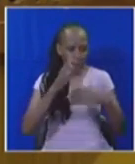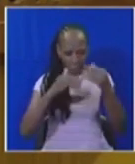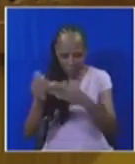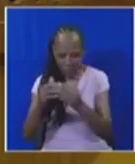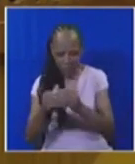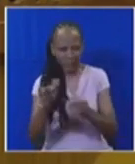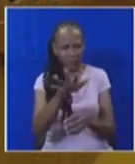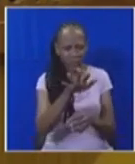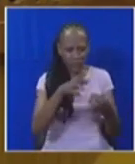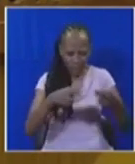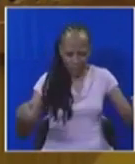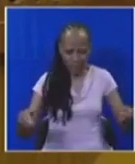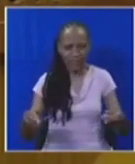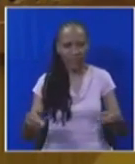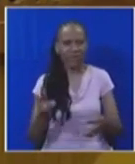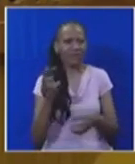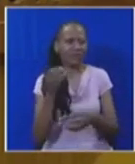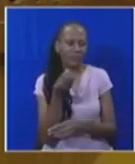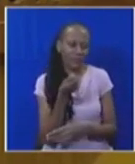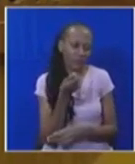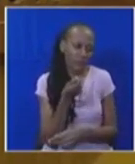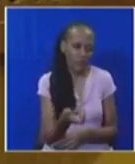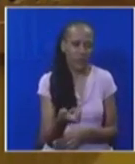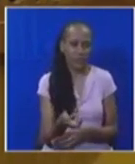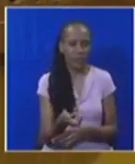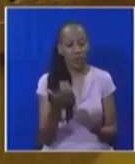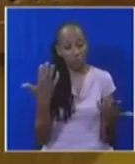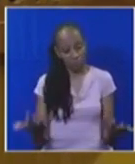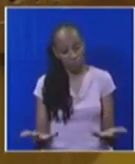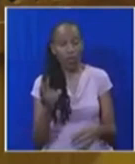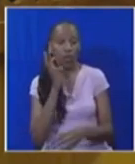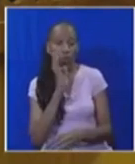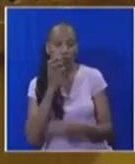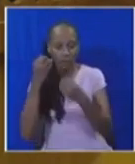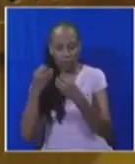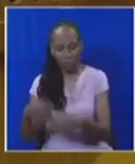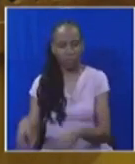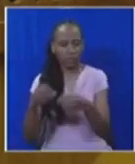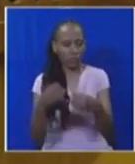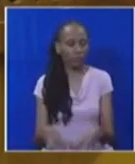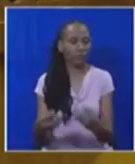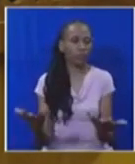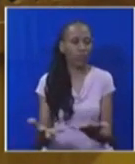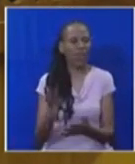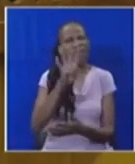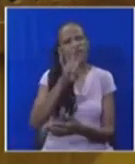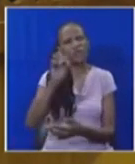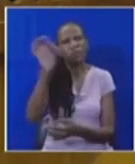and a lack of management of water resources has resulted in average water losses at a municipal level in excess of